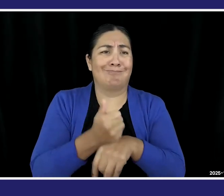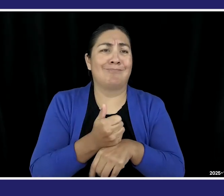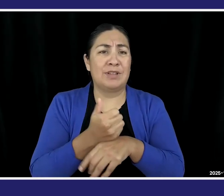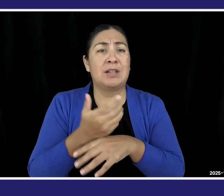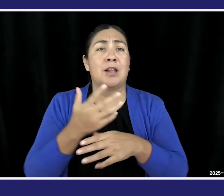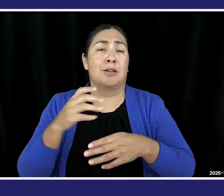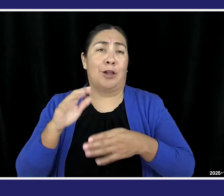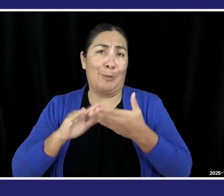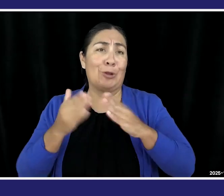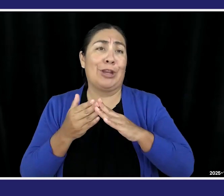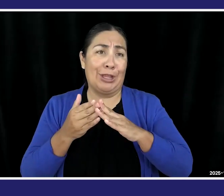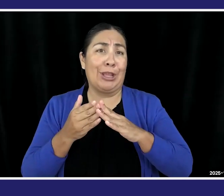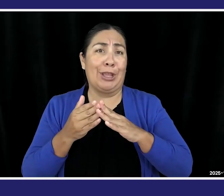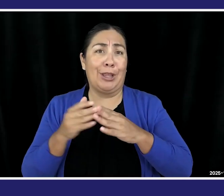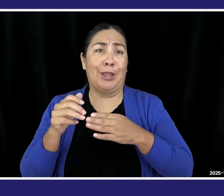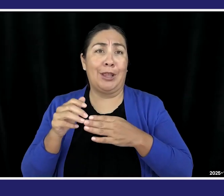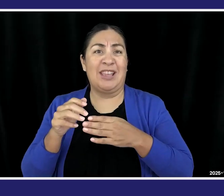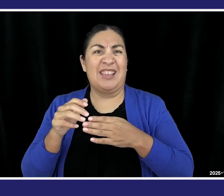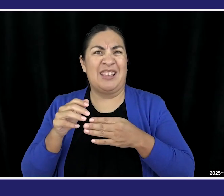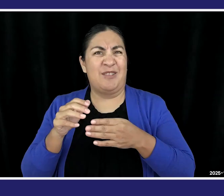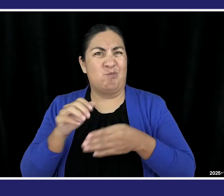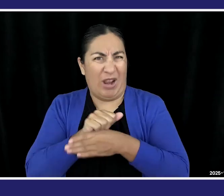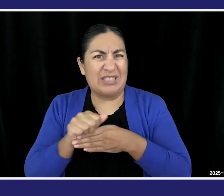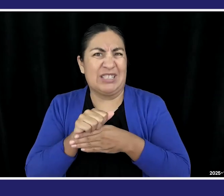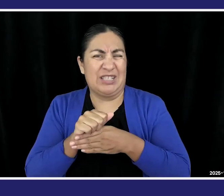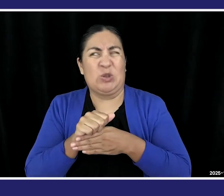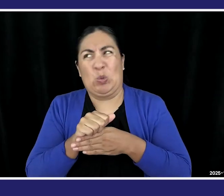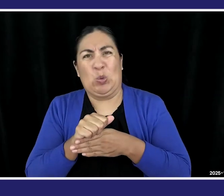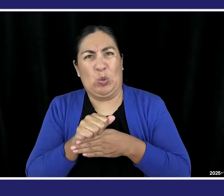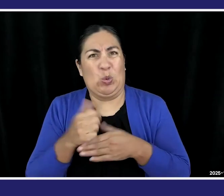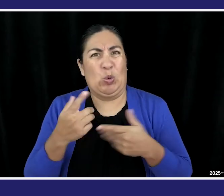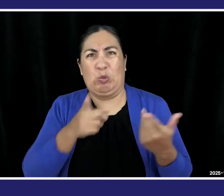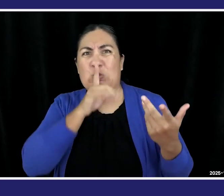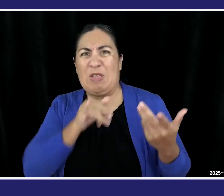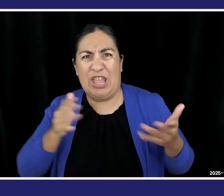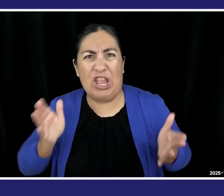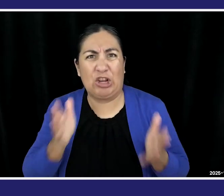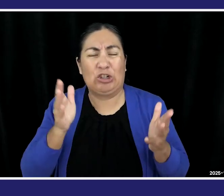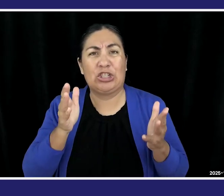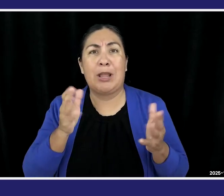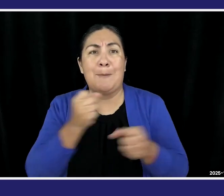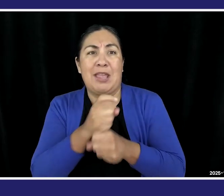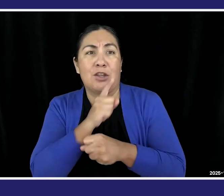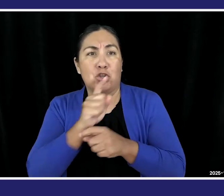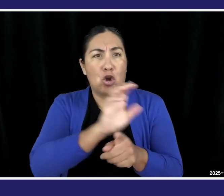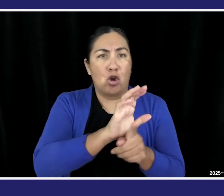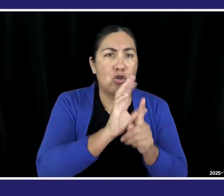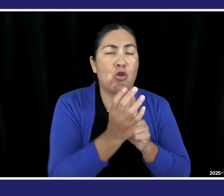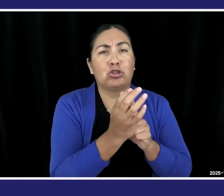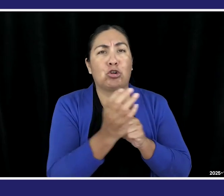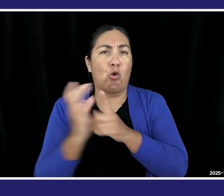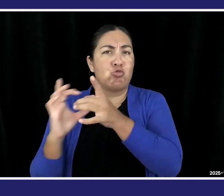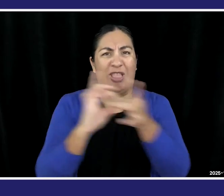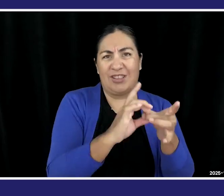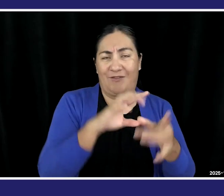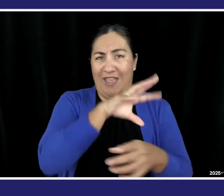practices, which I'm really encouraged about. I think ensuring cultural relevancy into all of the work that